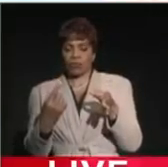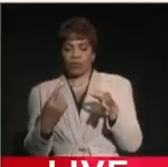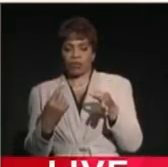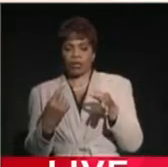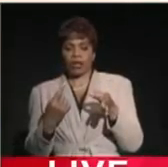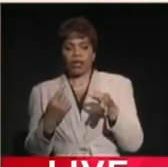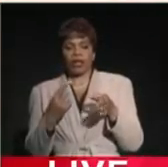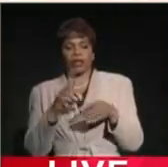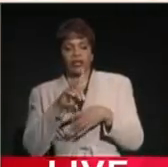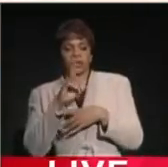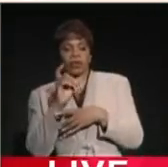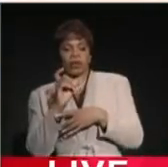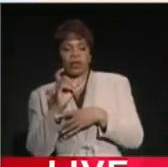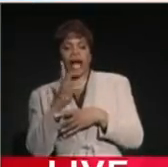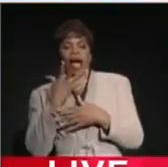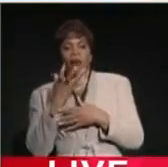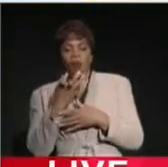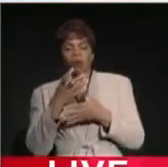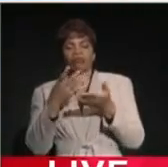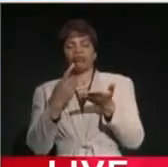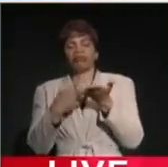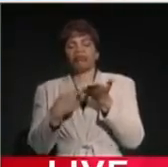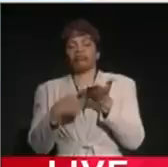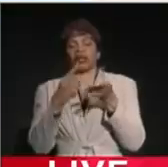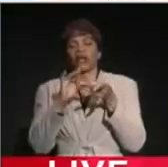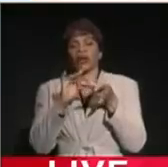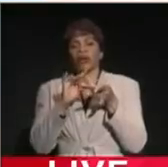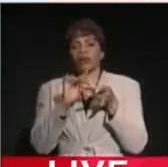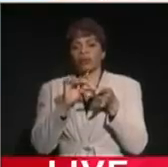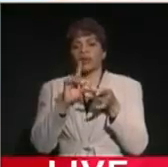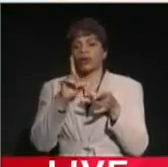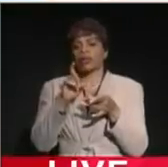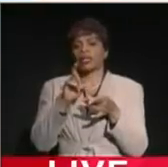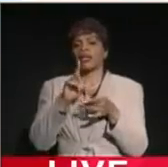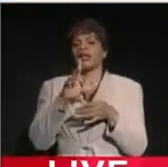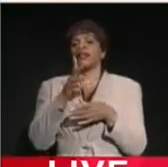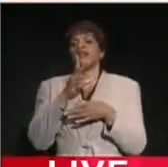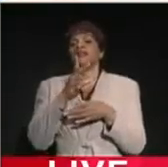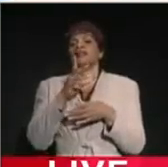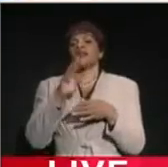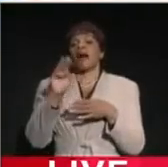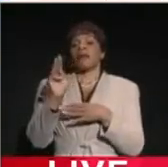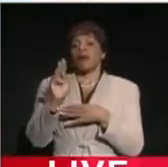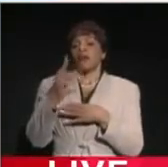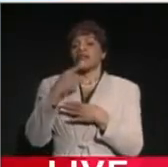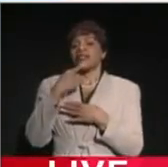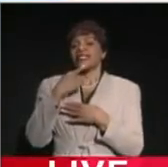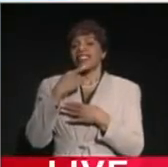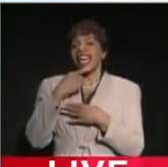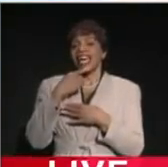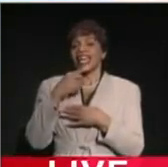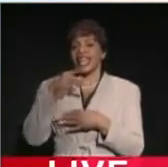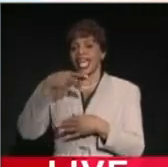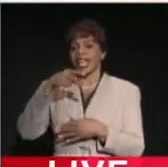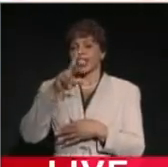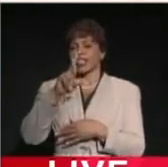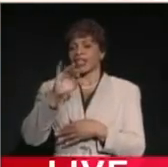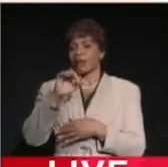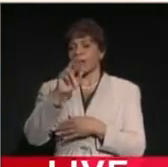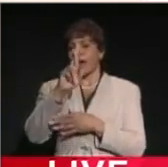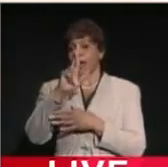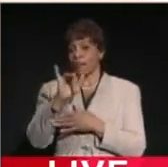So I want to pick up quickly on what he originally said in the primary. What Phil Murphy said in the primary was he was going to increase taxes